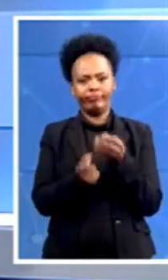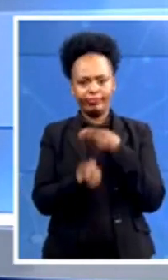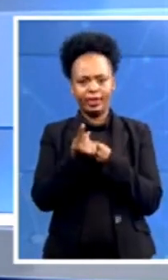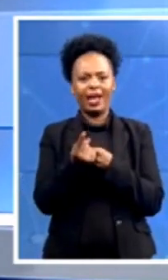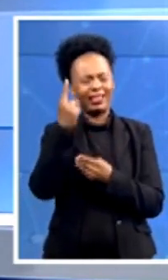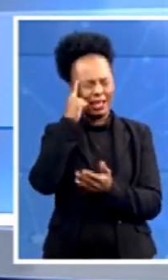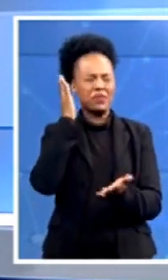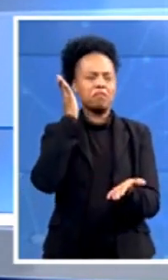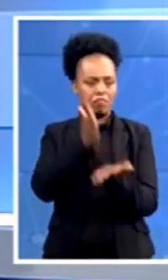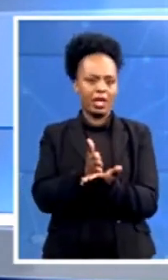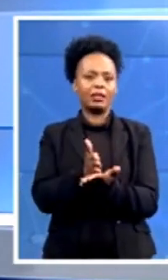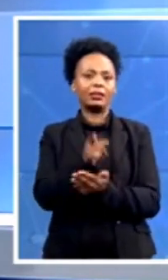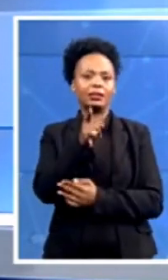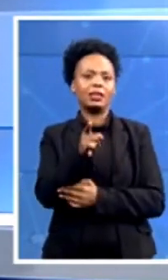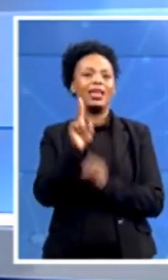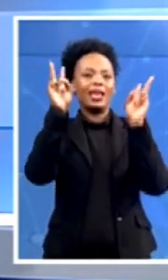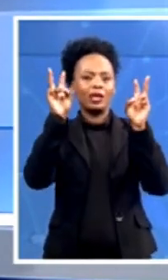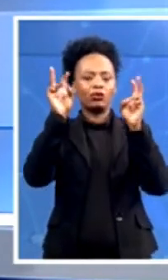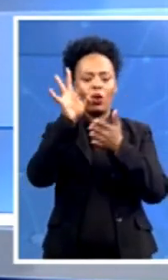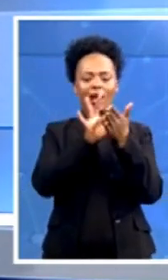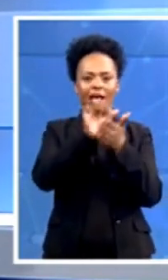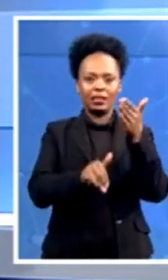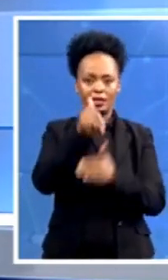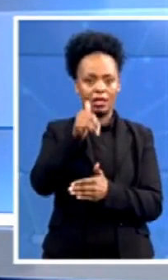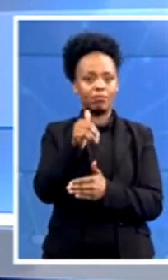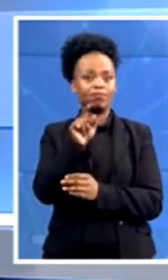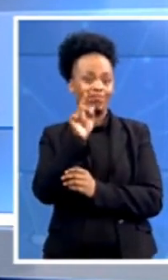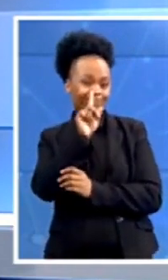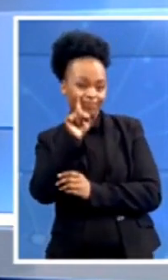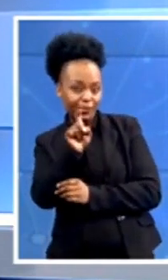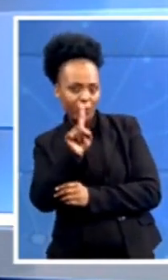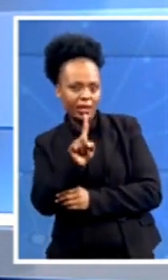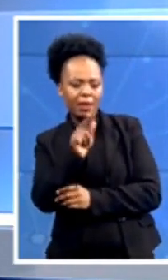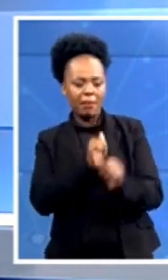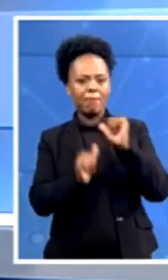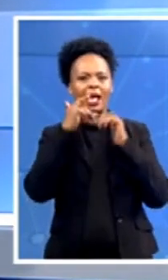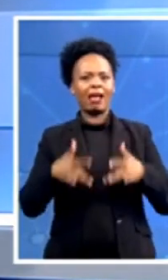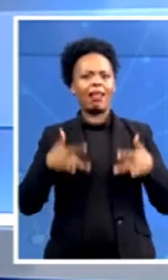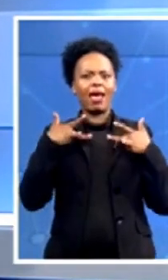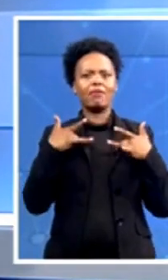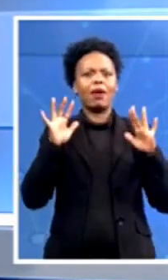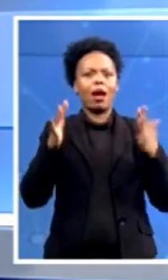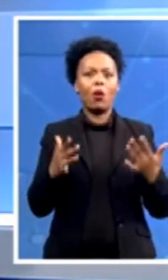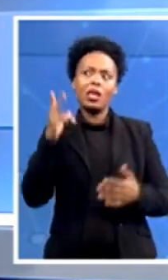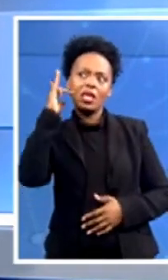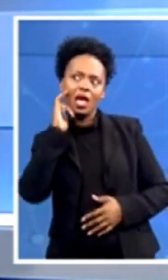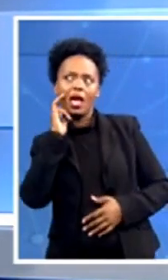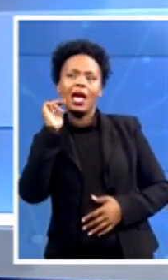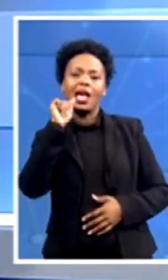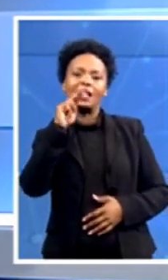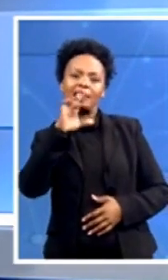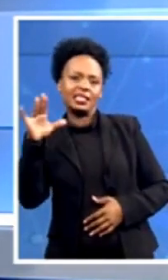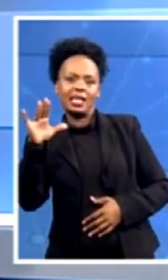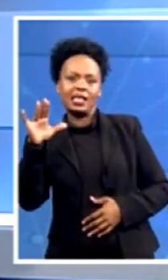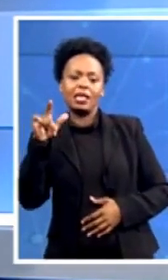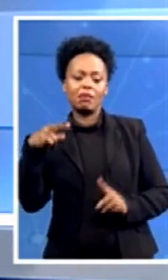in terms of how we're getting our lives back in track. We heard from the ANC president earlier on, Cyril Ramaphosa, encouraging